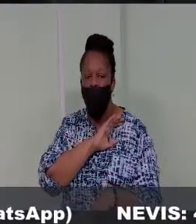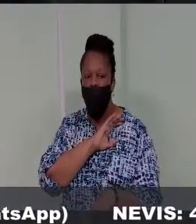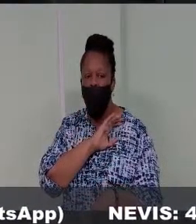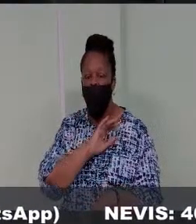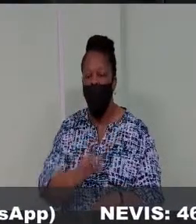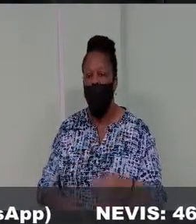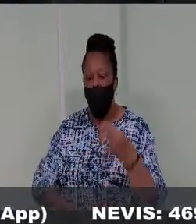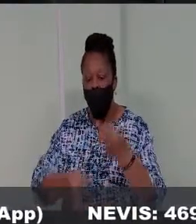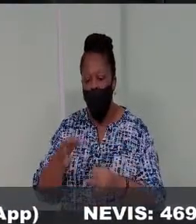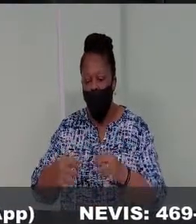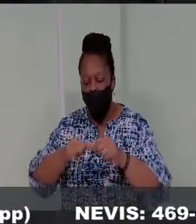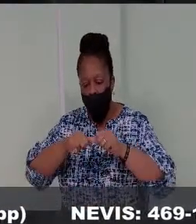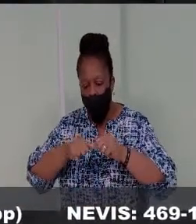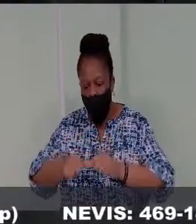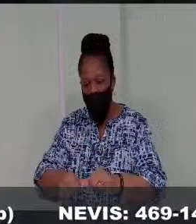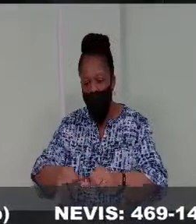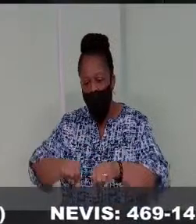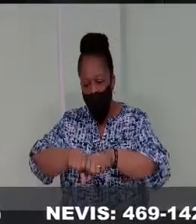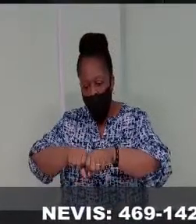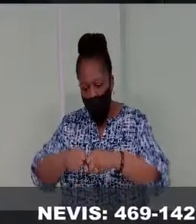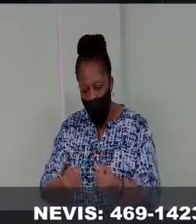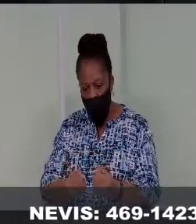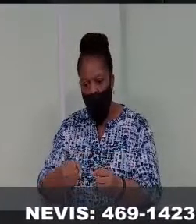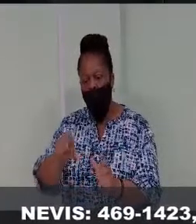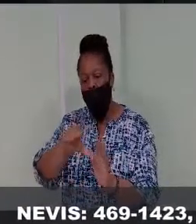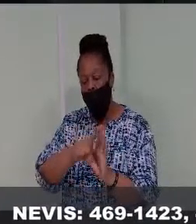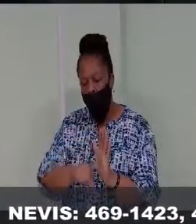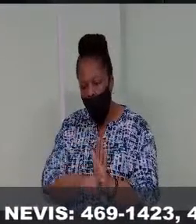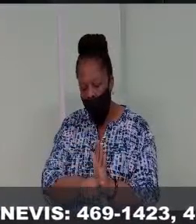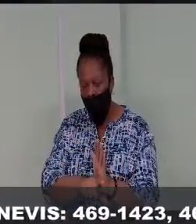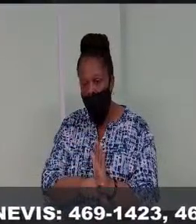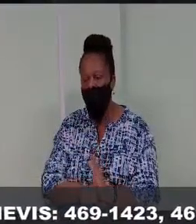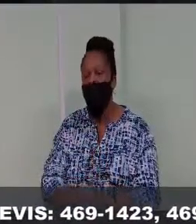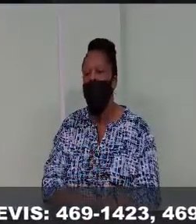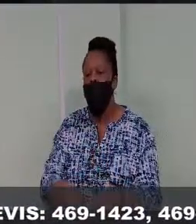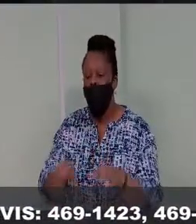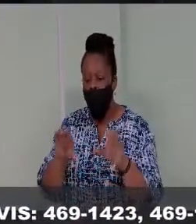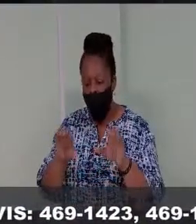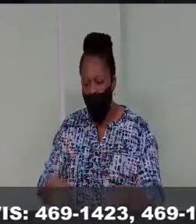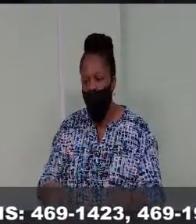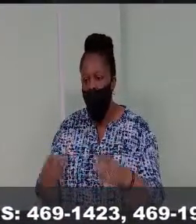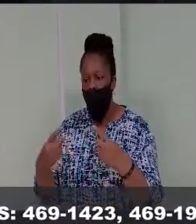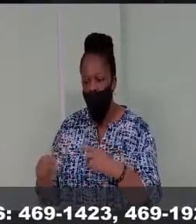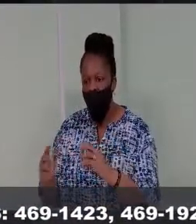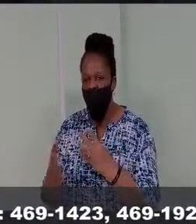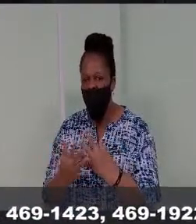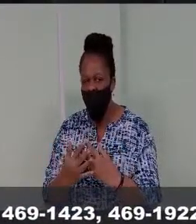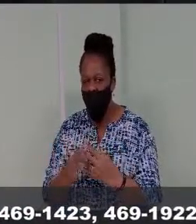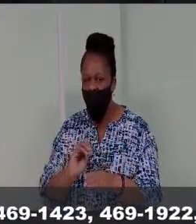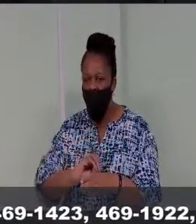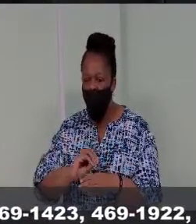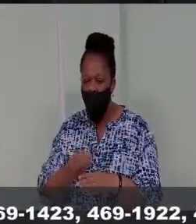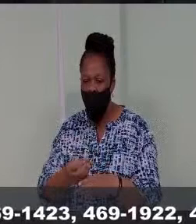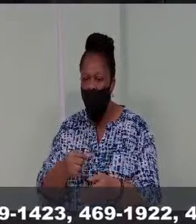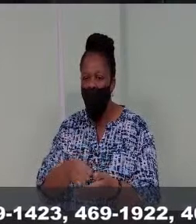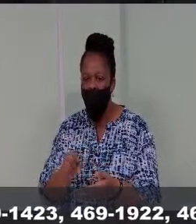continue to break the law, you will be dealt with accordingly.